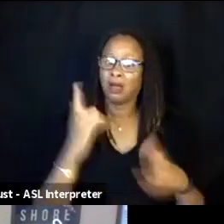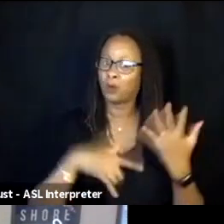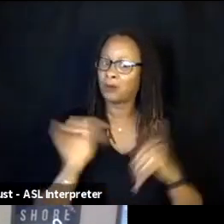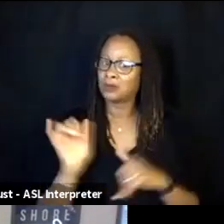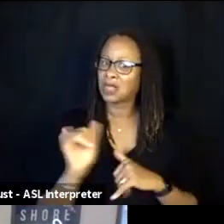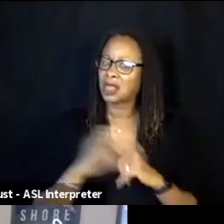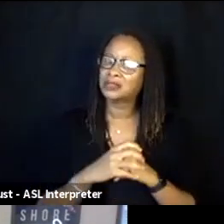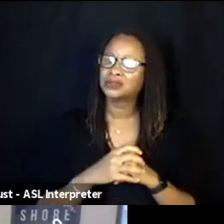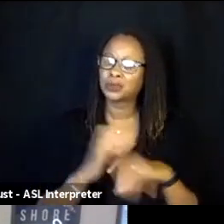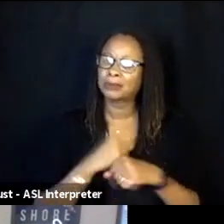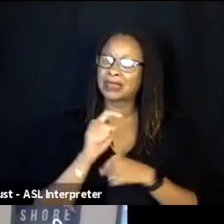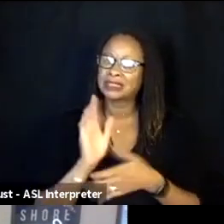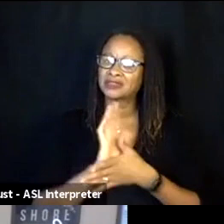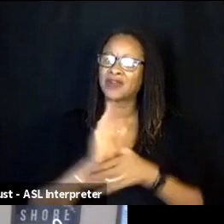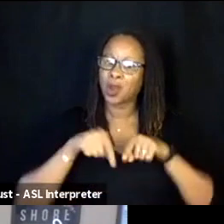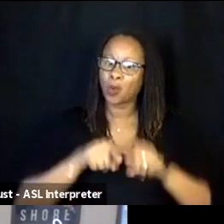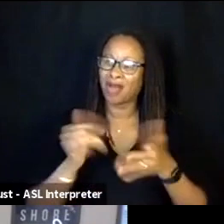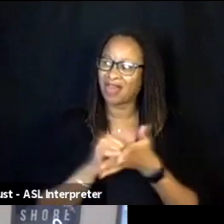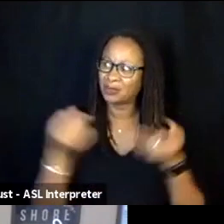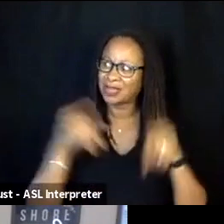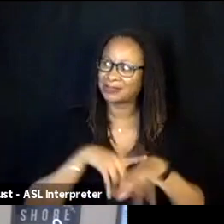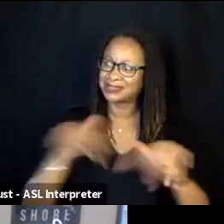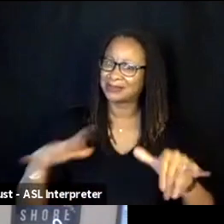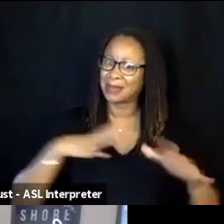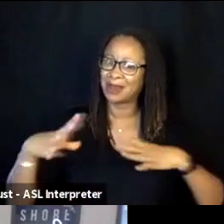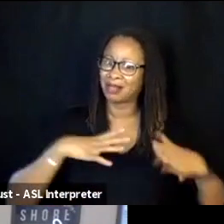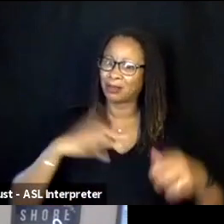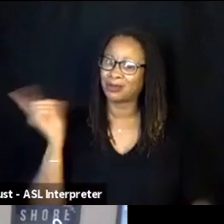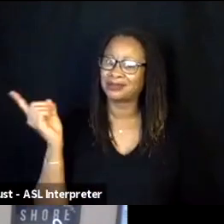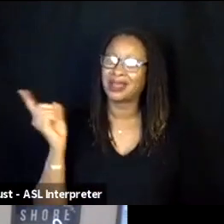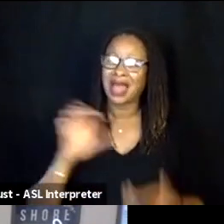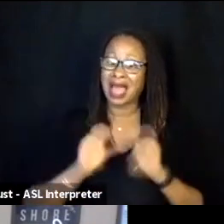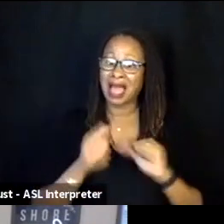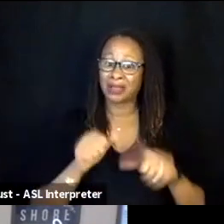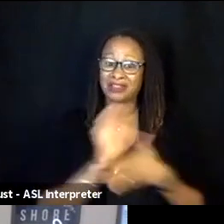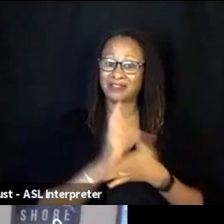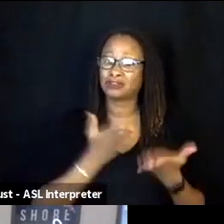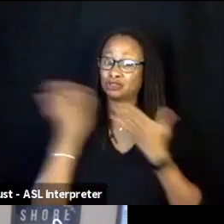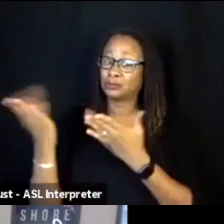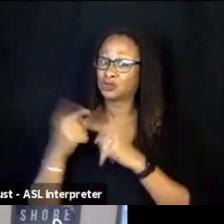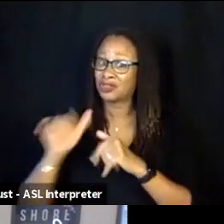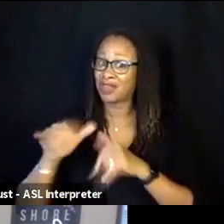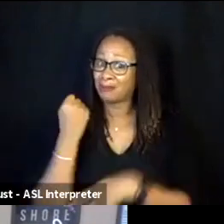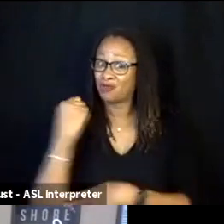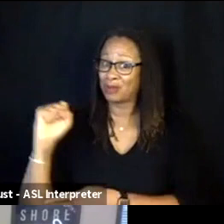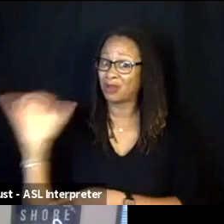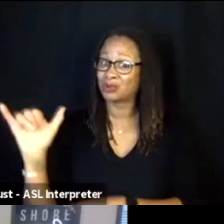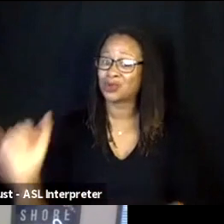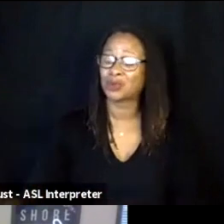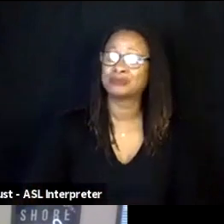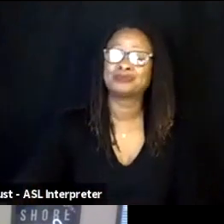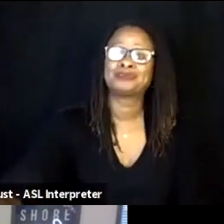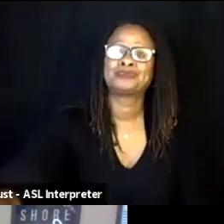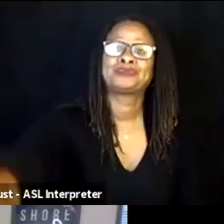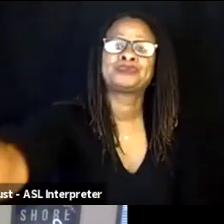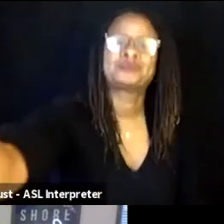be making this film while that was happening, and how can the film contribute to that movement? Yeah, it's an interesting